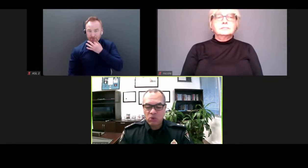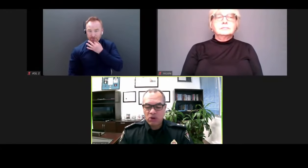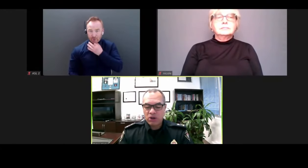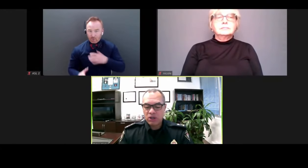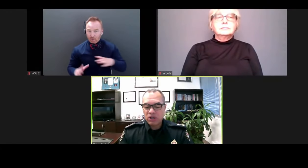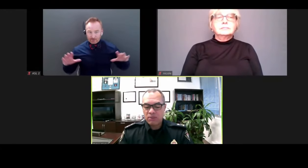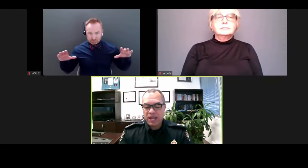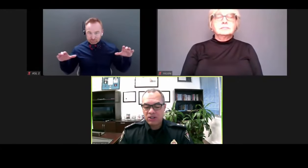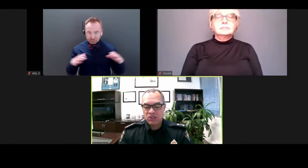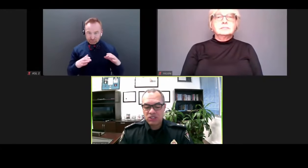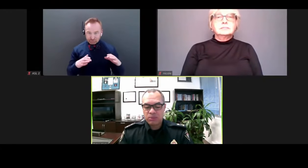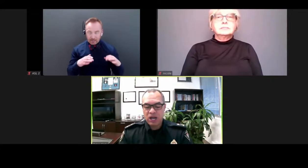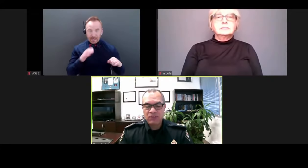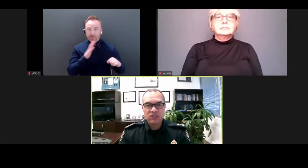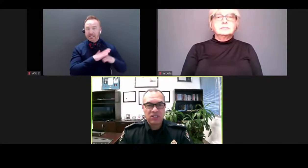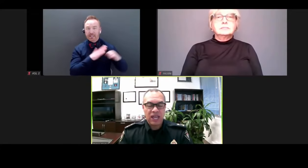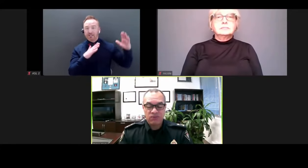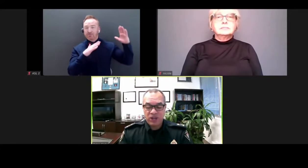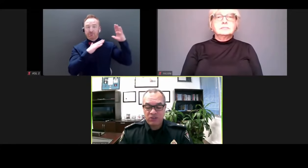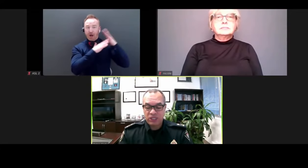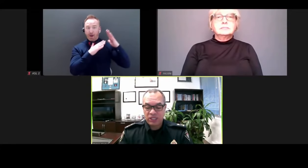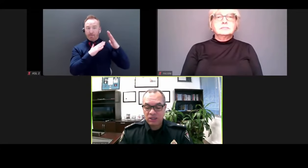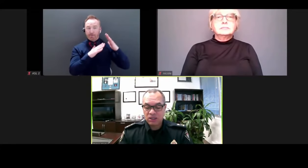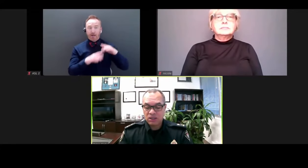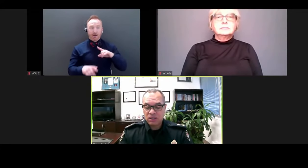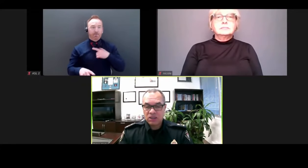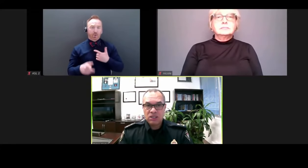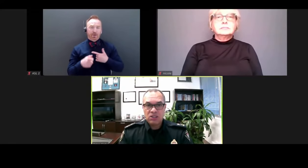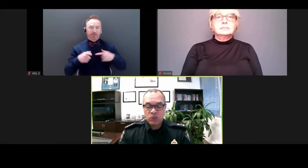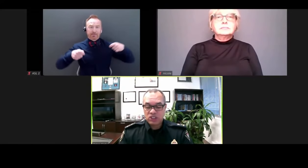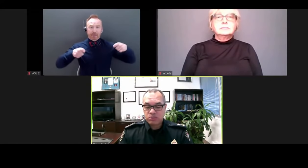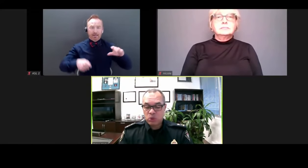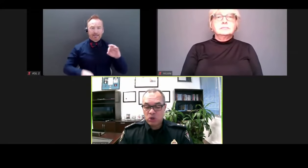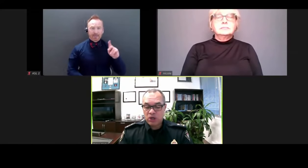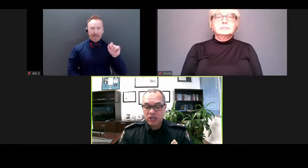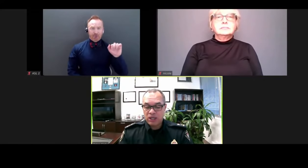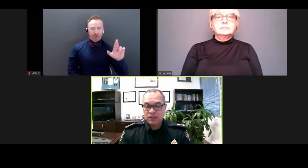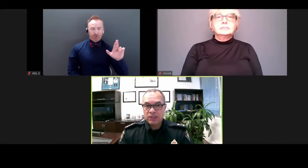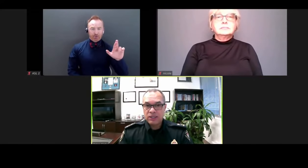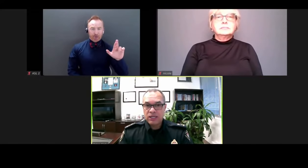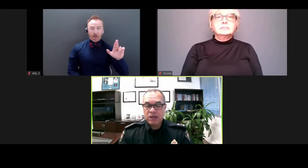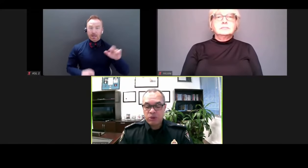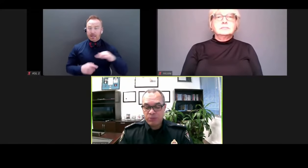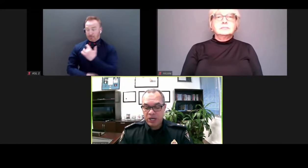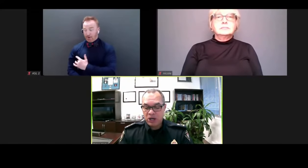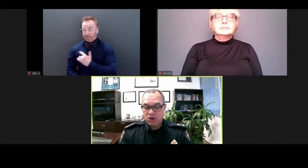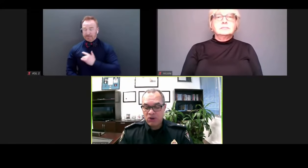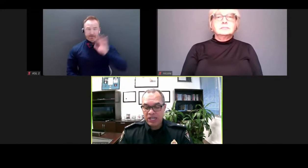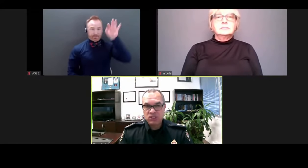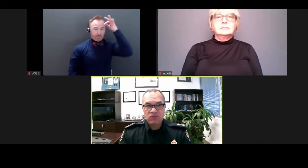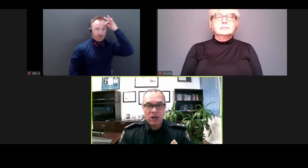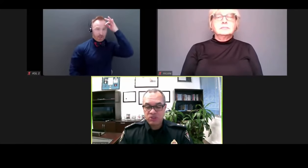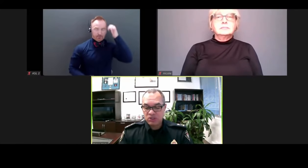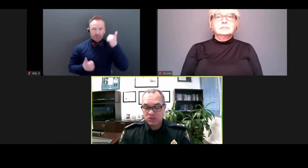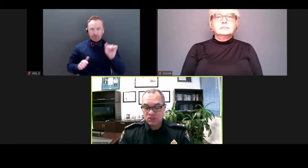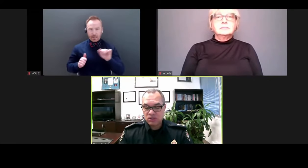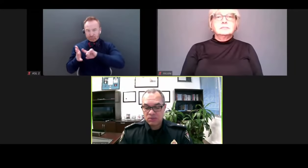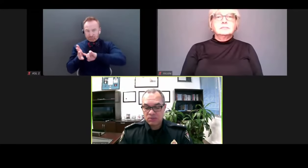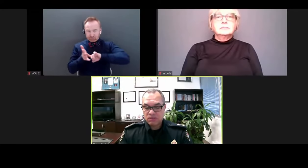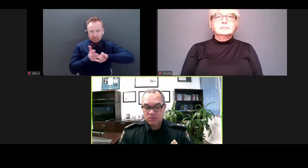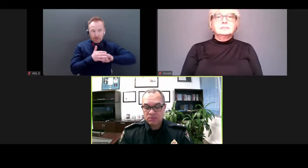public order commanders in the province and federally, to explore and prepare a range of